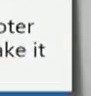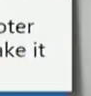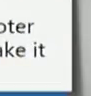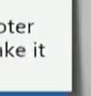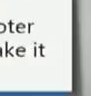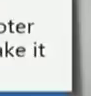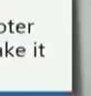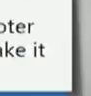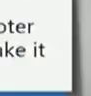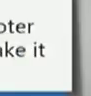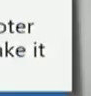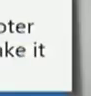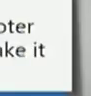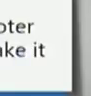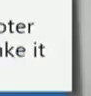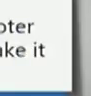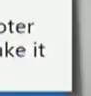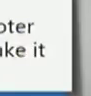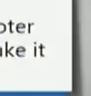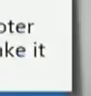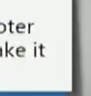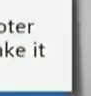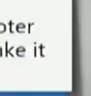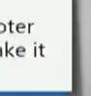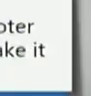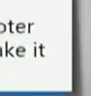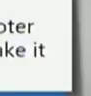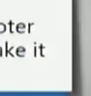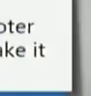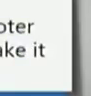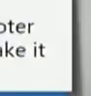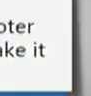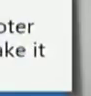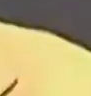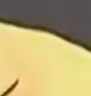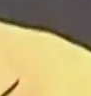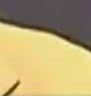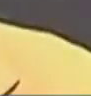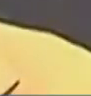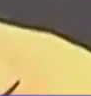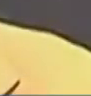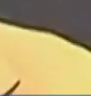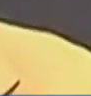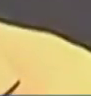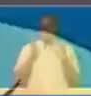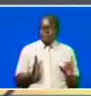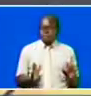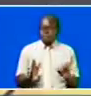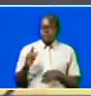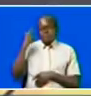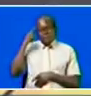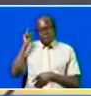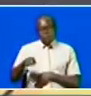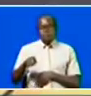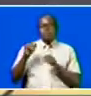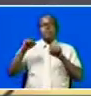vice chair David Murathe had hinted on Uhuru's planned fight against graft. Anybody thinks they